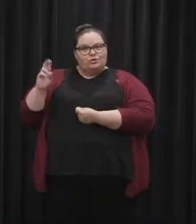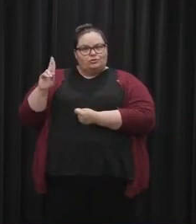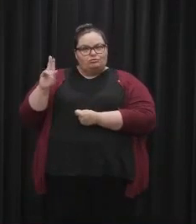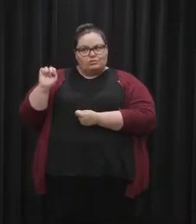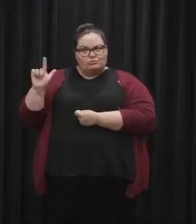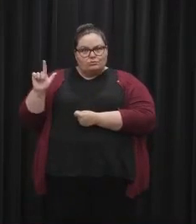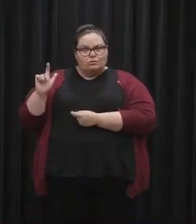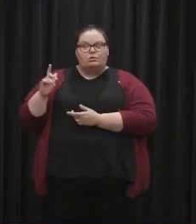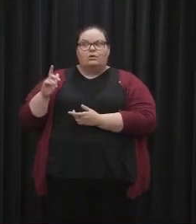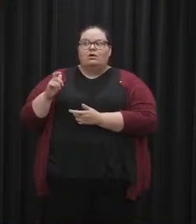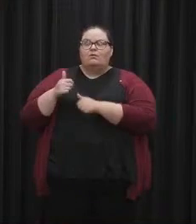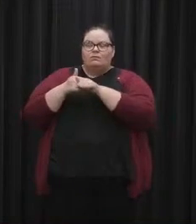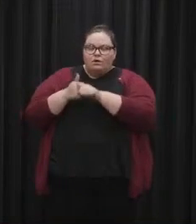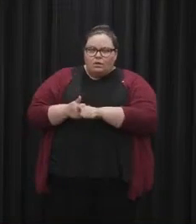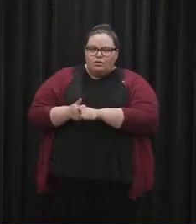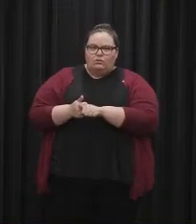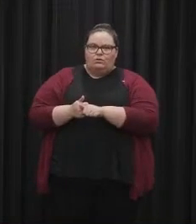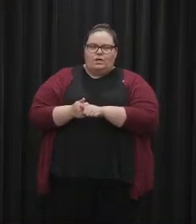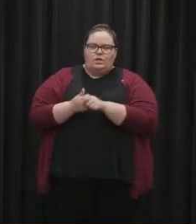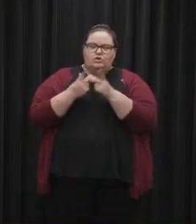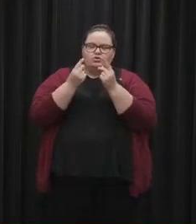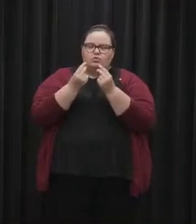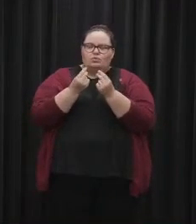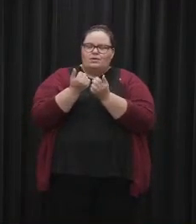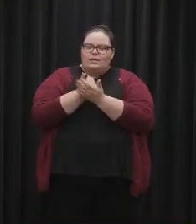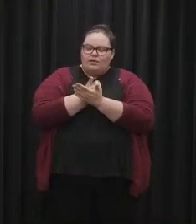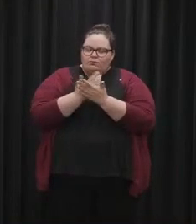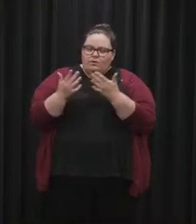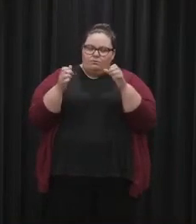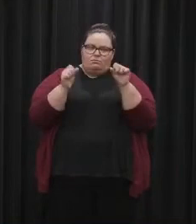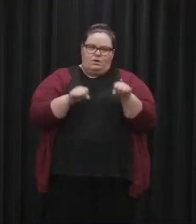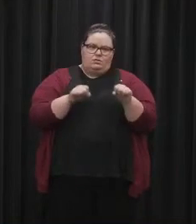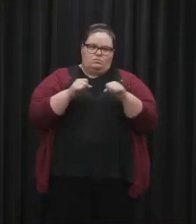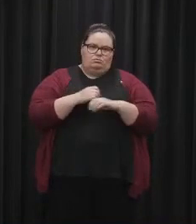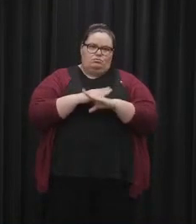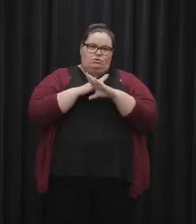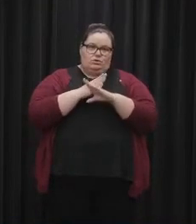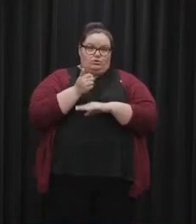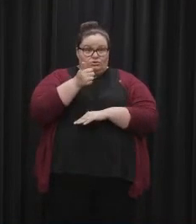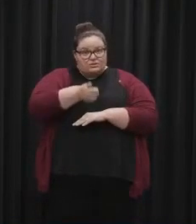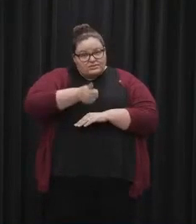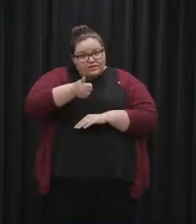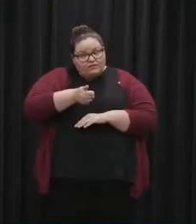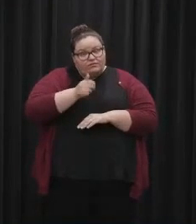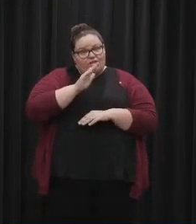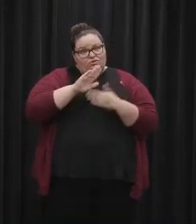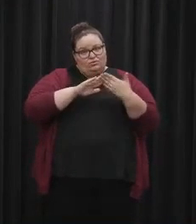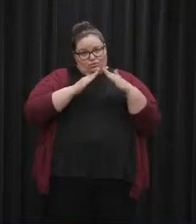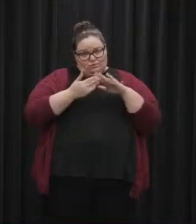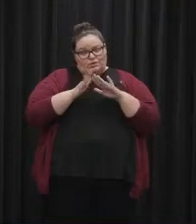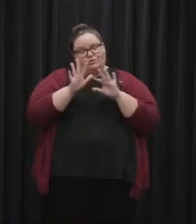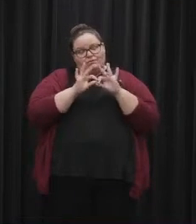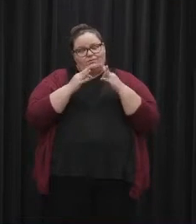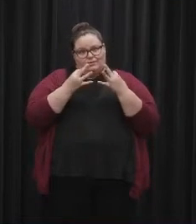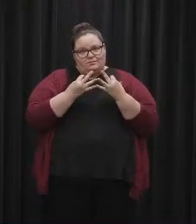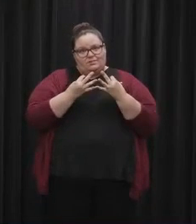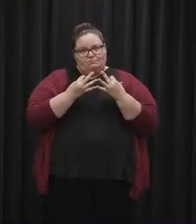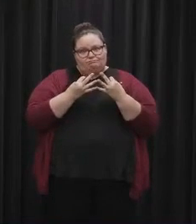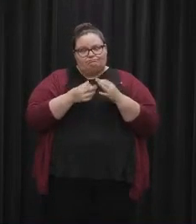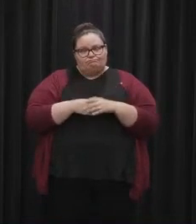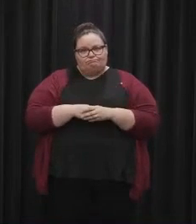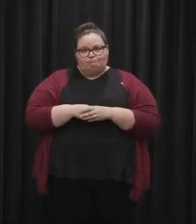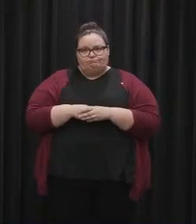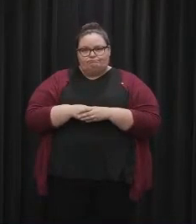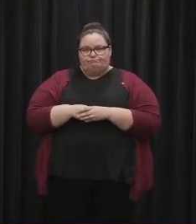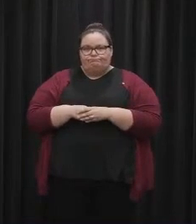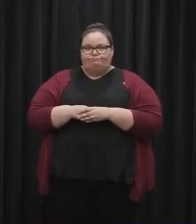make absolutely sure that you take every step possible in your day-to-day life to protect yourself and your community and your family against this